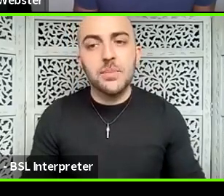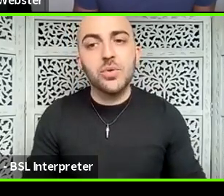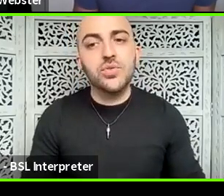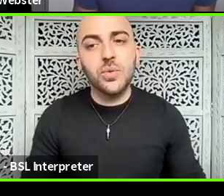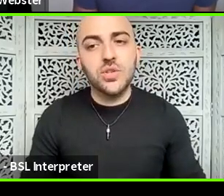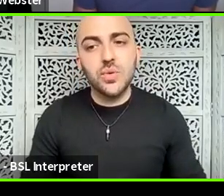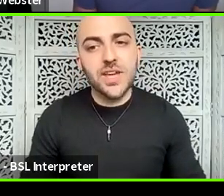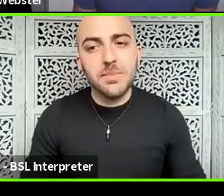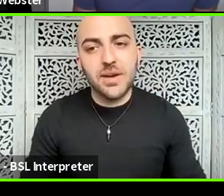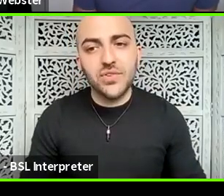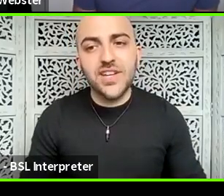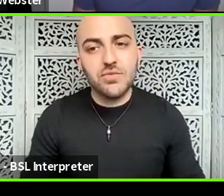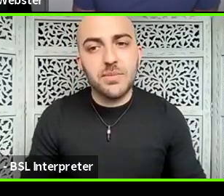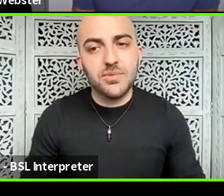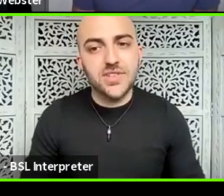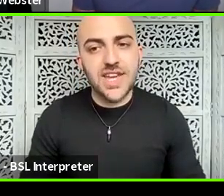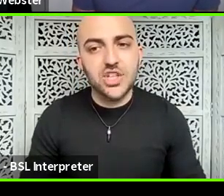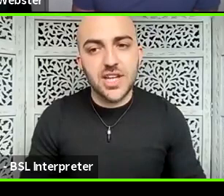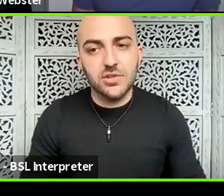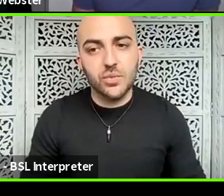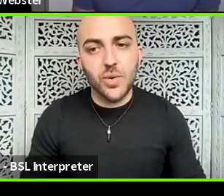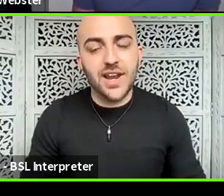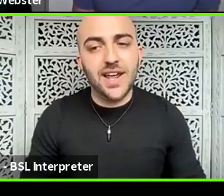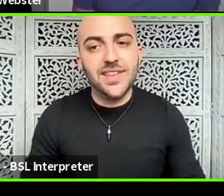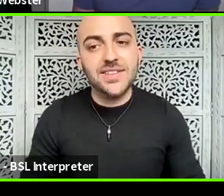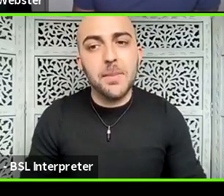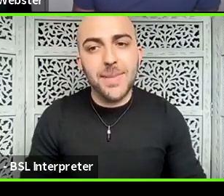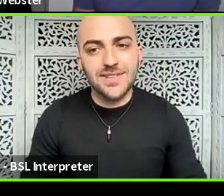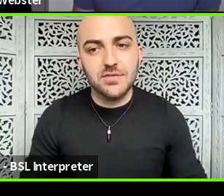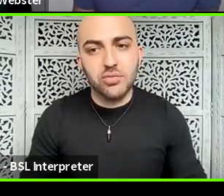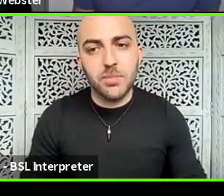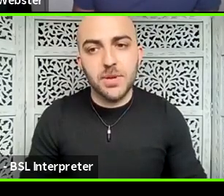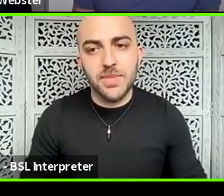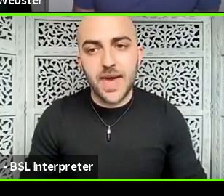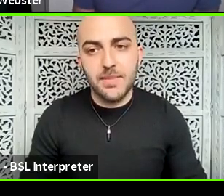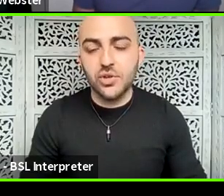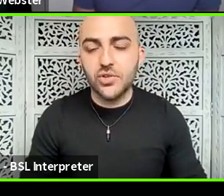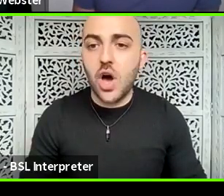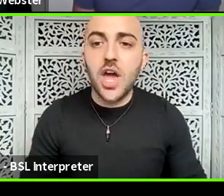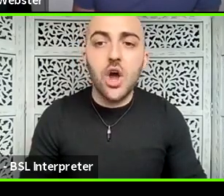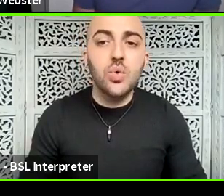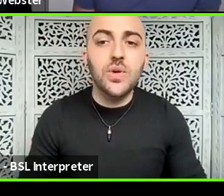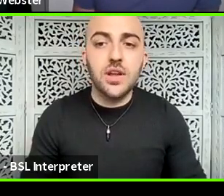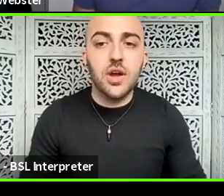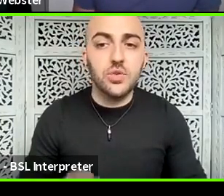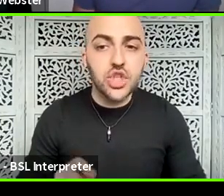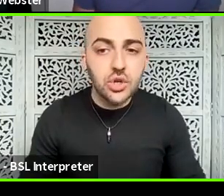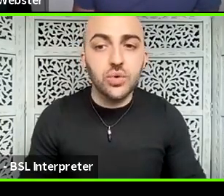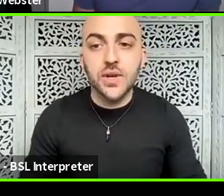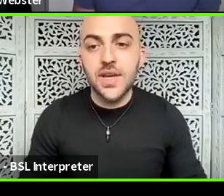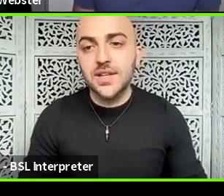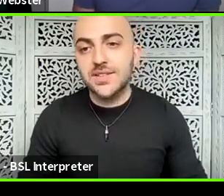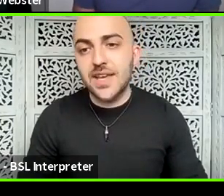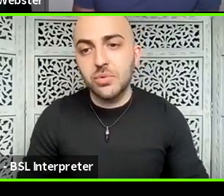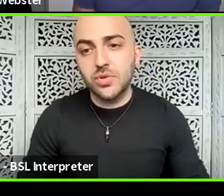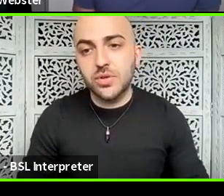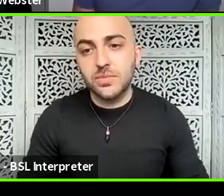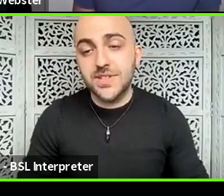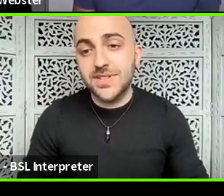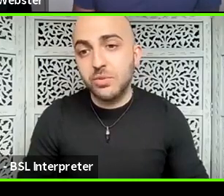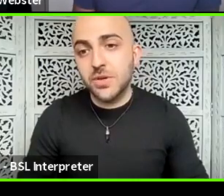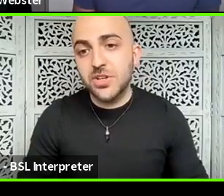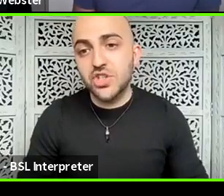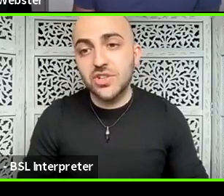company? But also we're talking about senior representation here as well. And I think there's a massive problem there because I only know 2